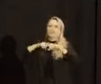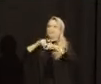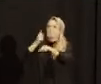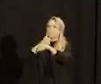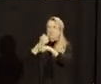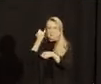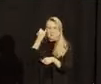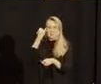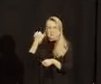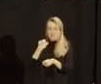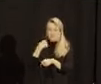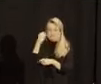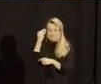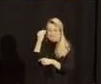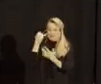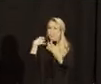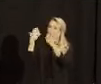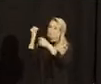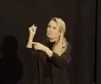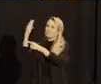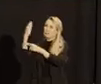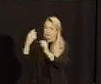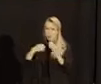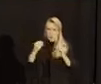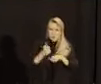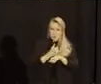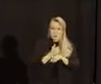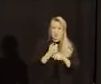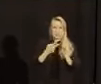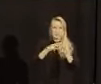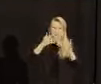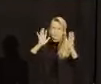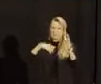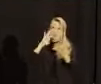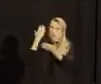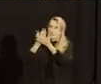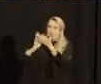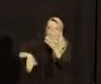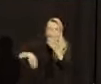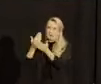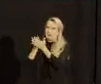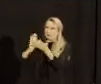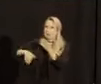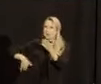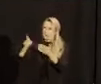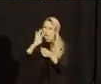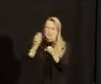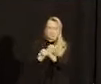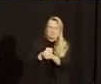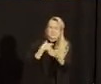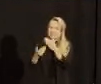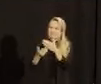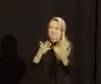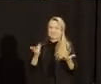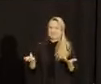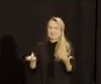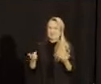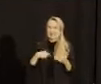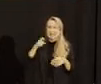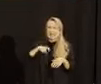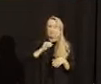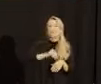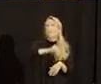right? And thankfully, I had opportunities to change that, but too many people